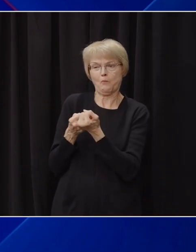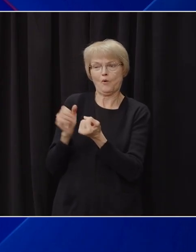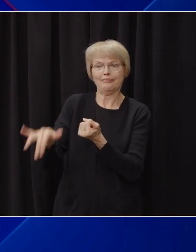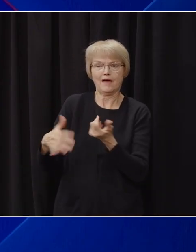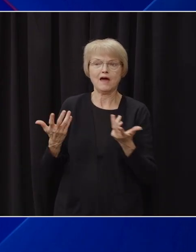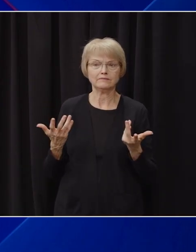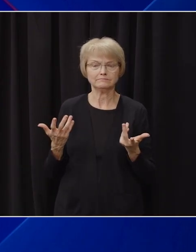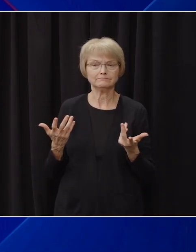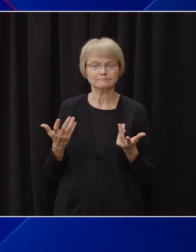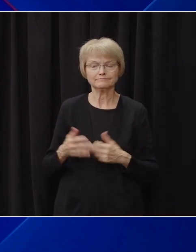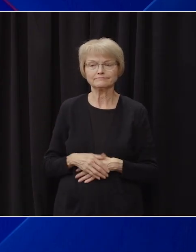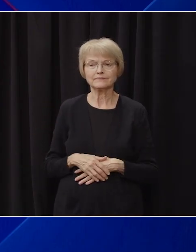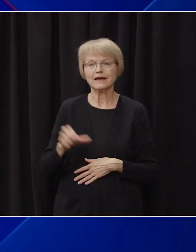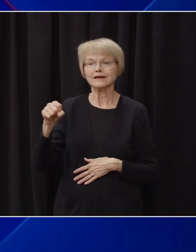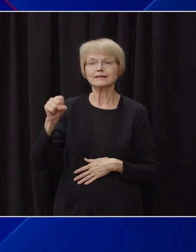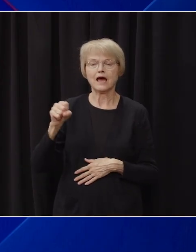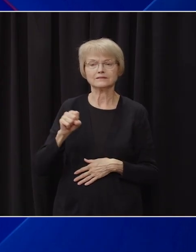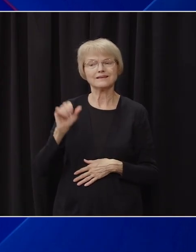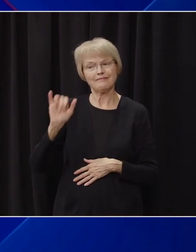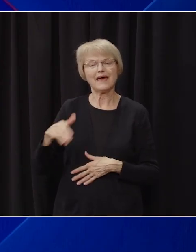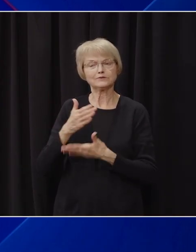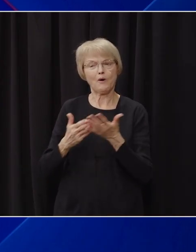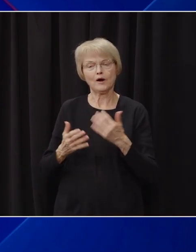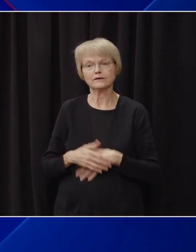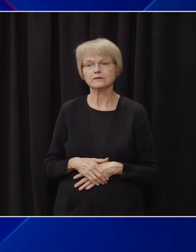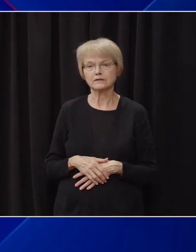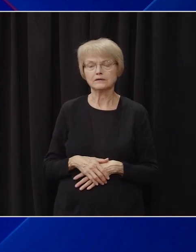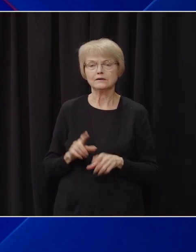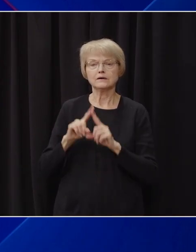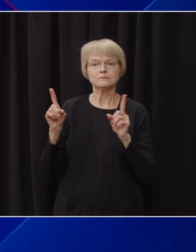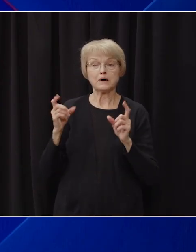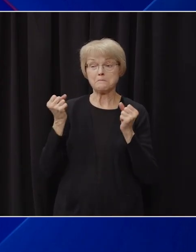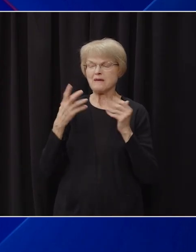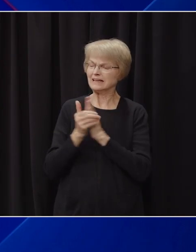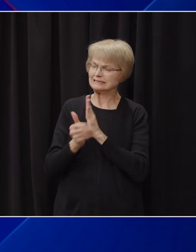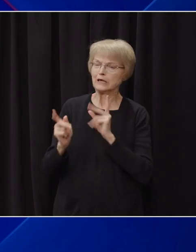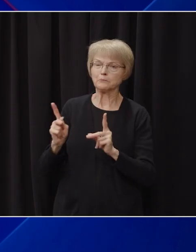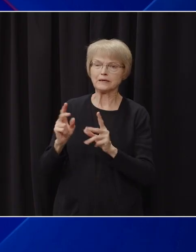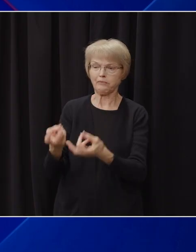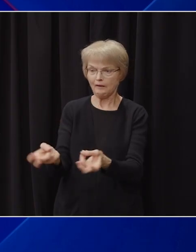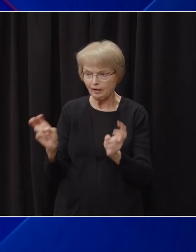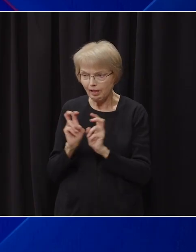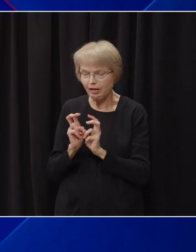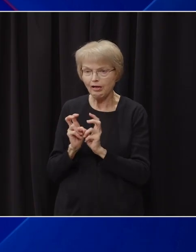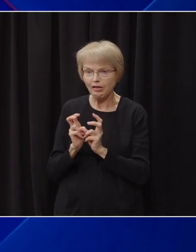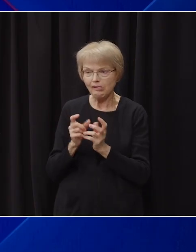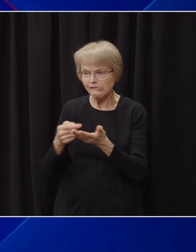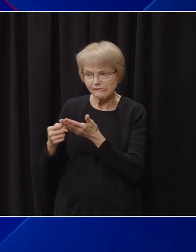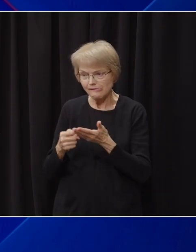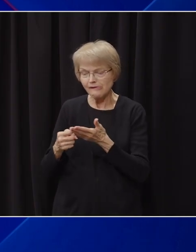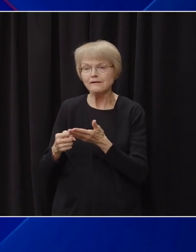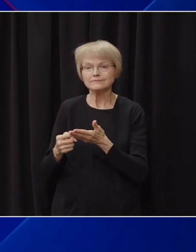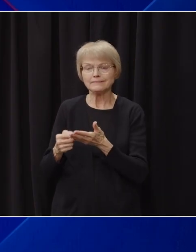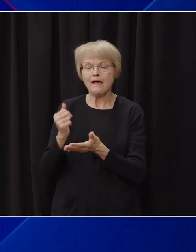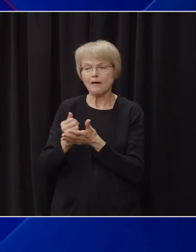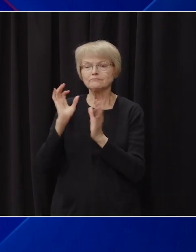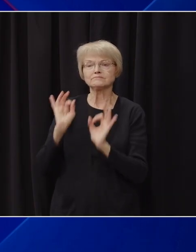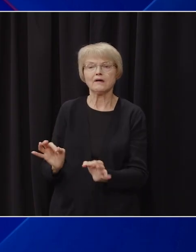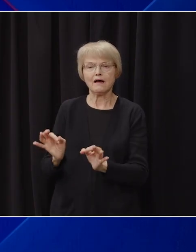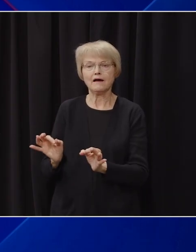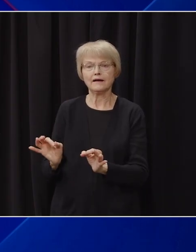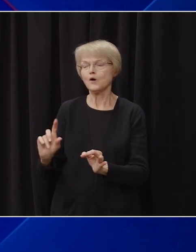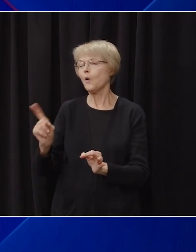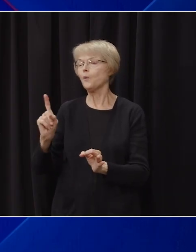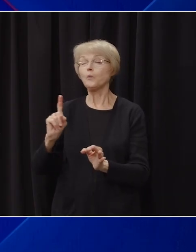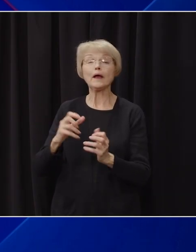that. So yes, it's part of it, but there are a lot of skilled people at the table helping us make the decisions on where to